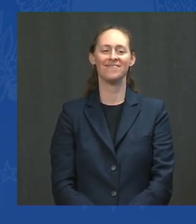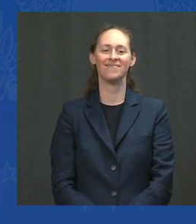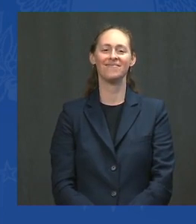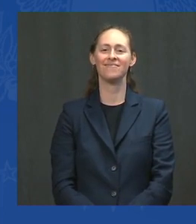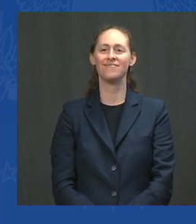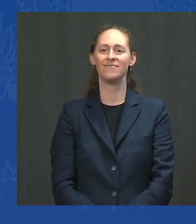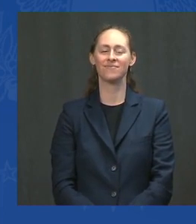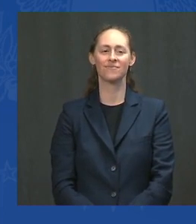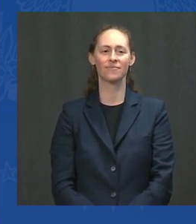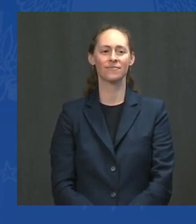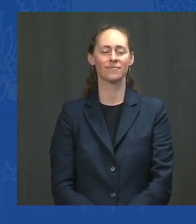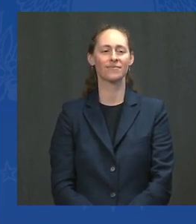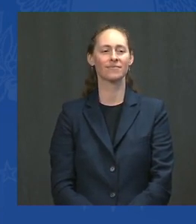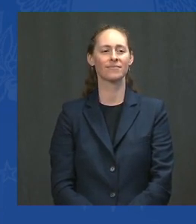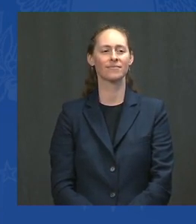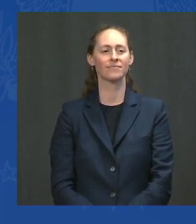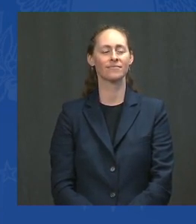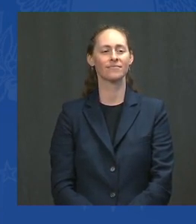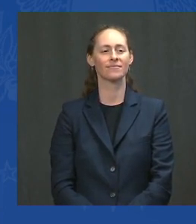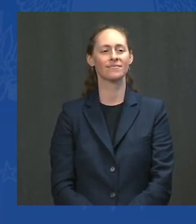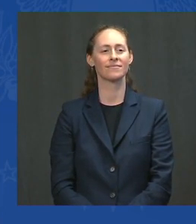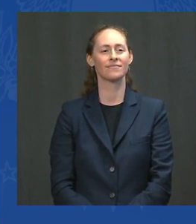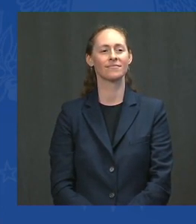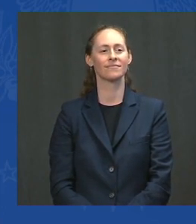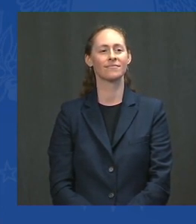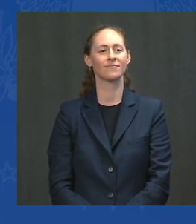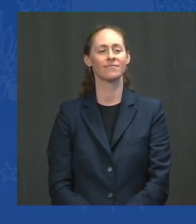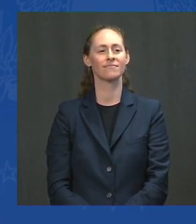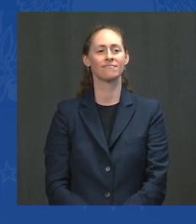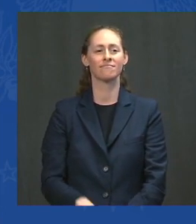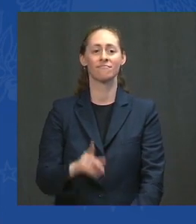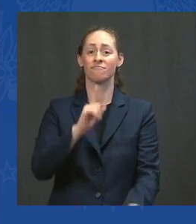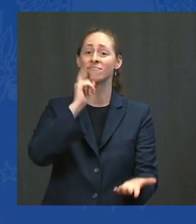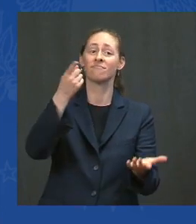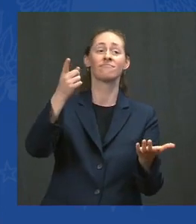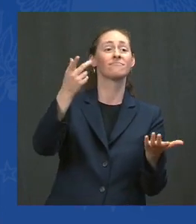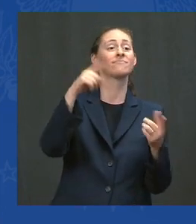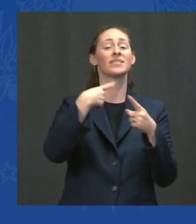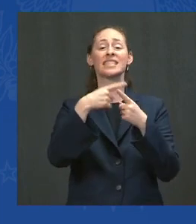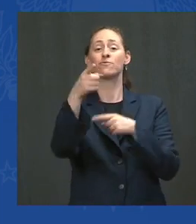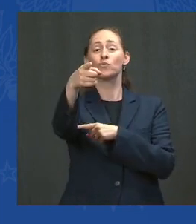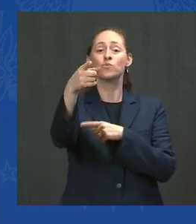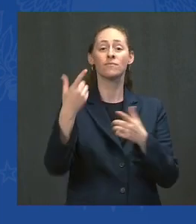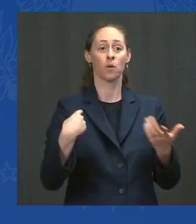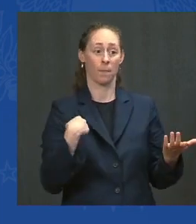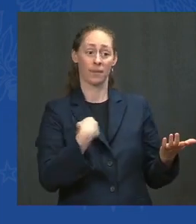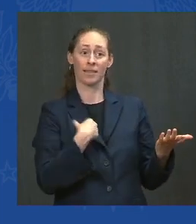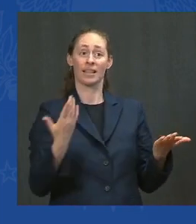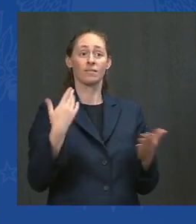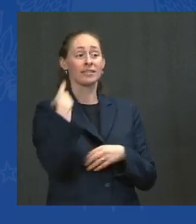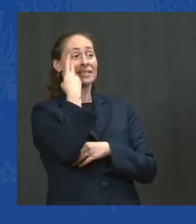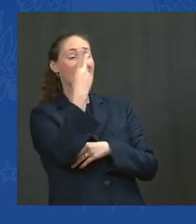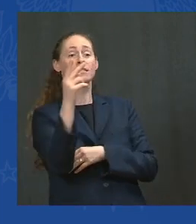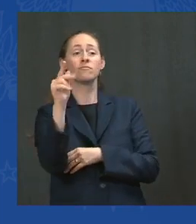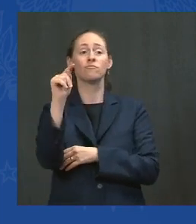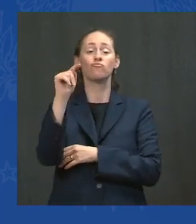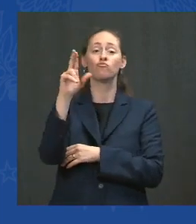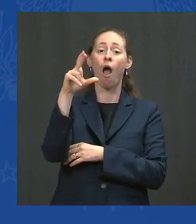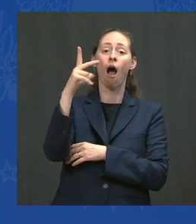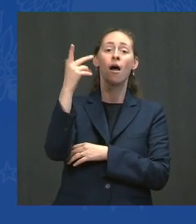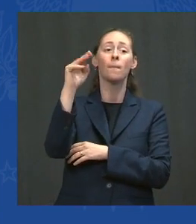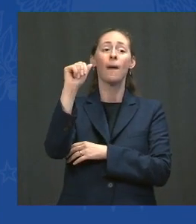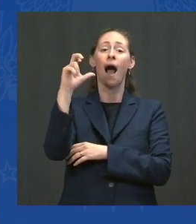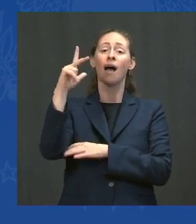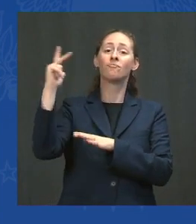I think if I speak for myself and all of us working here, that when we see a Mack truck on the road that we pass, there's a sort of sense of pride that we had something to do